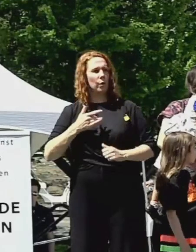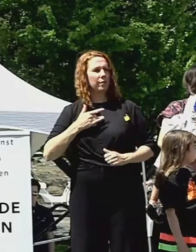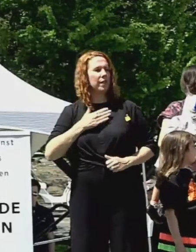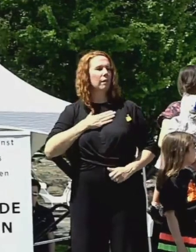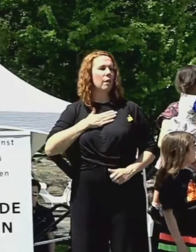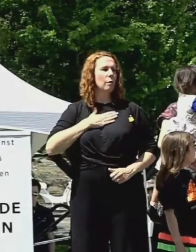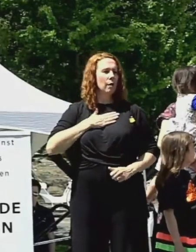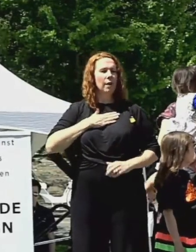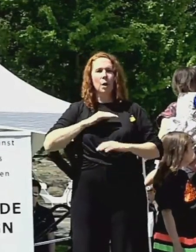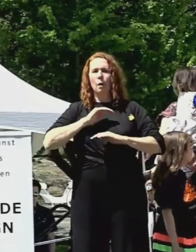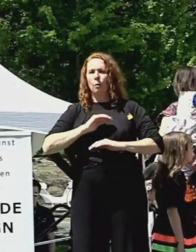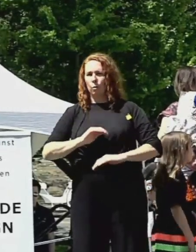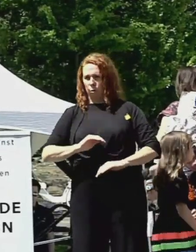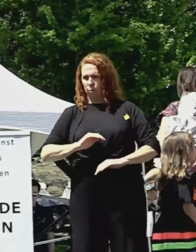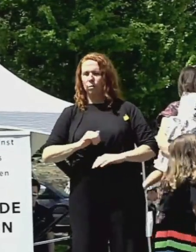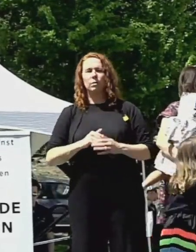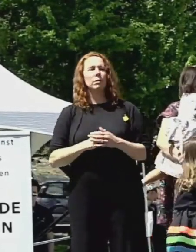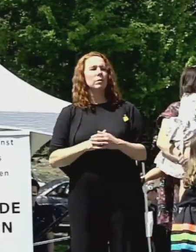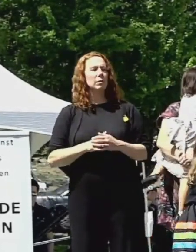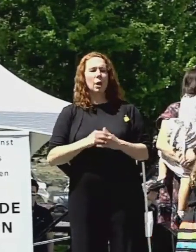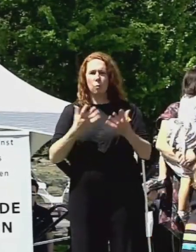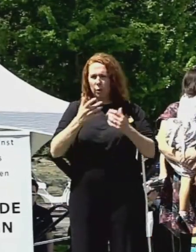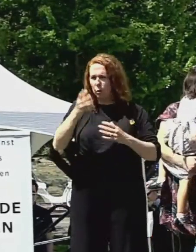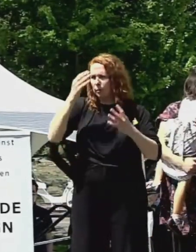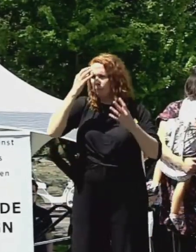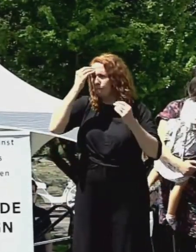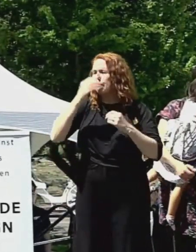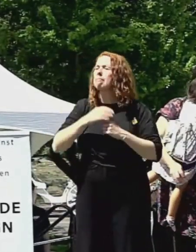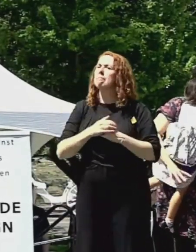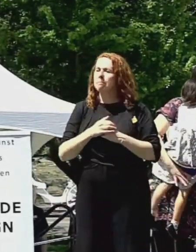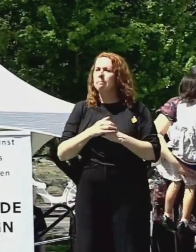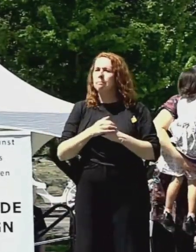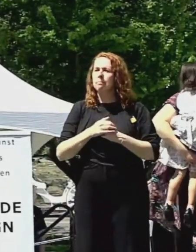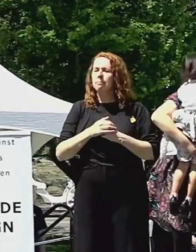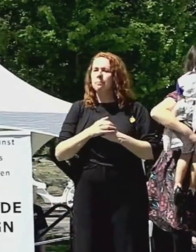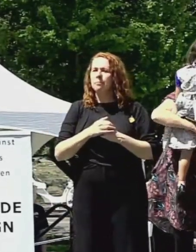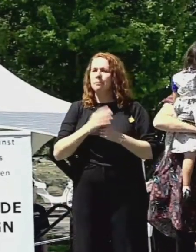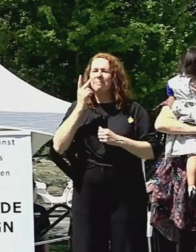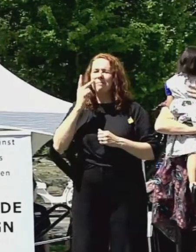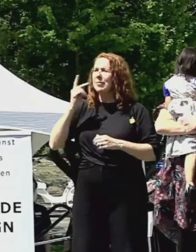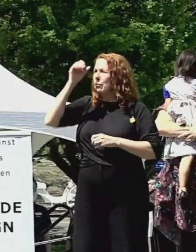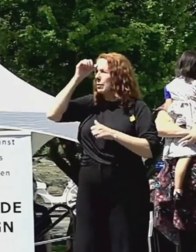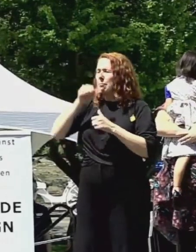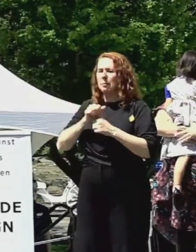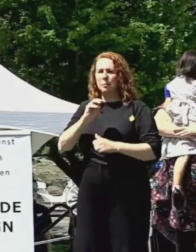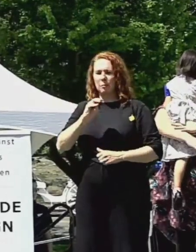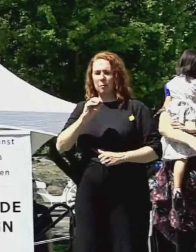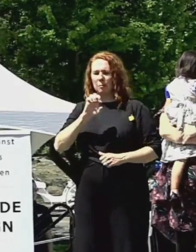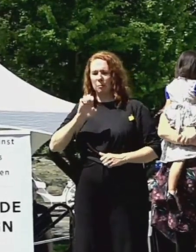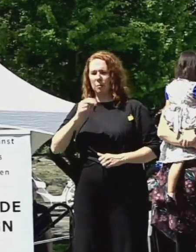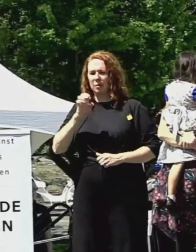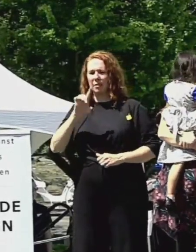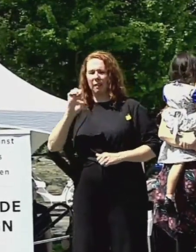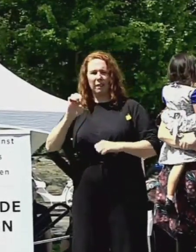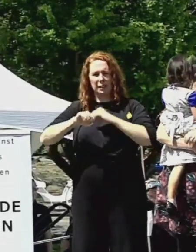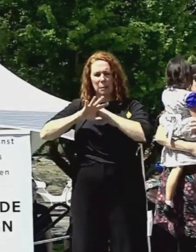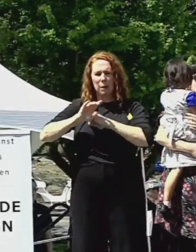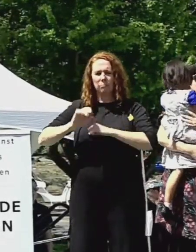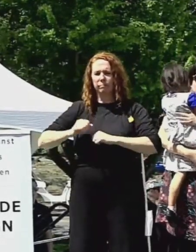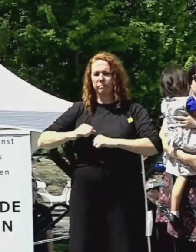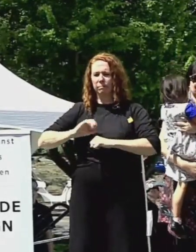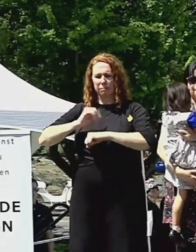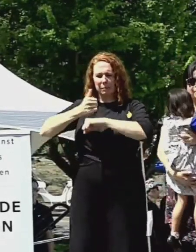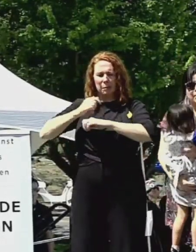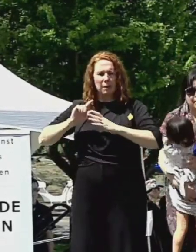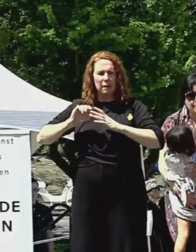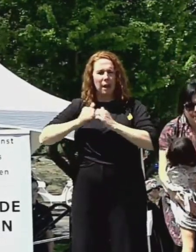to pose that question. And I reflect on the origins of the Moose Hide campaign and how we often talk